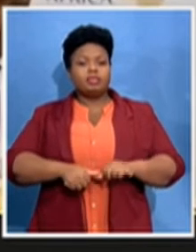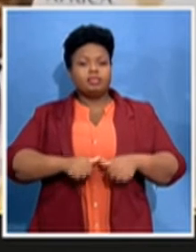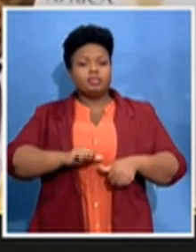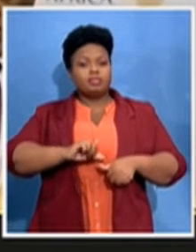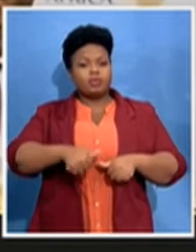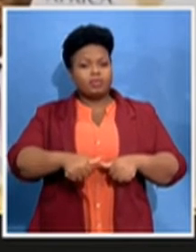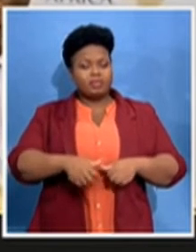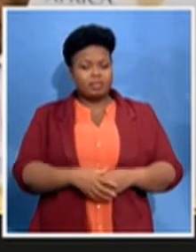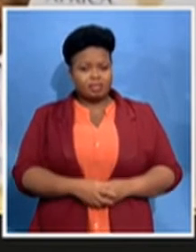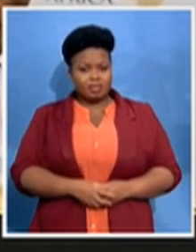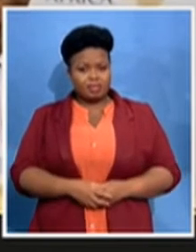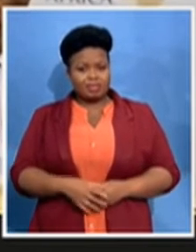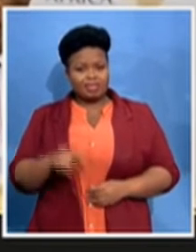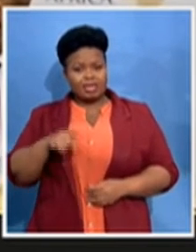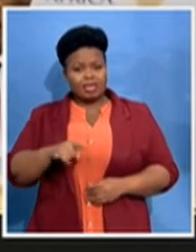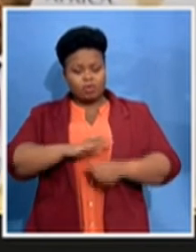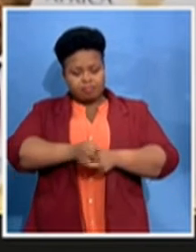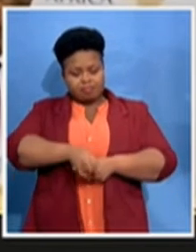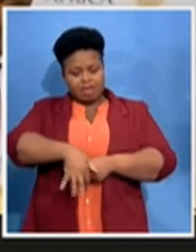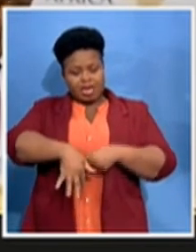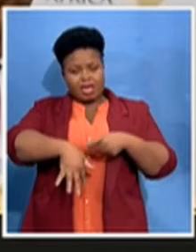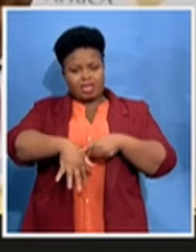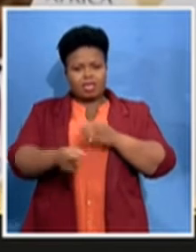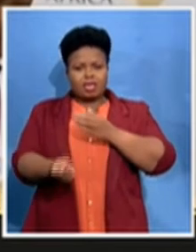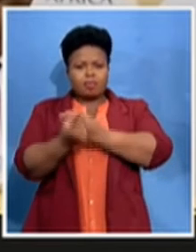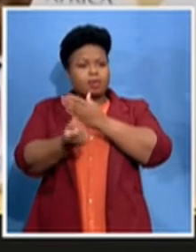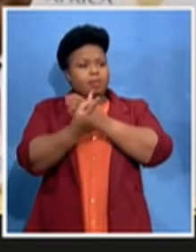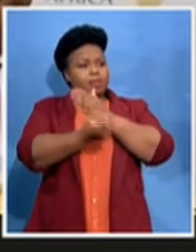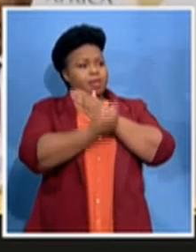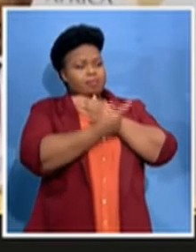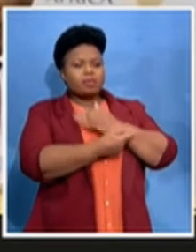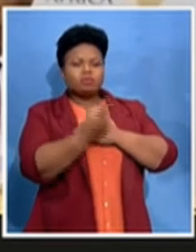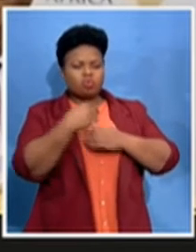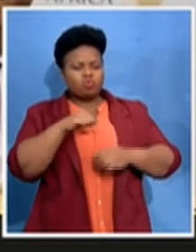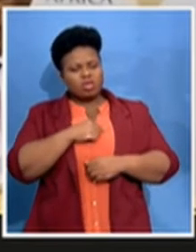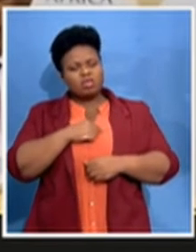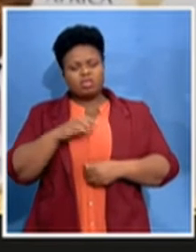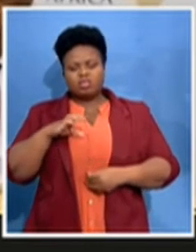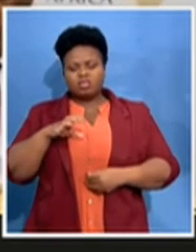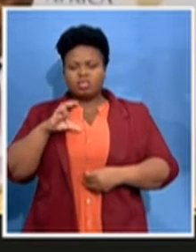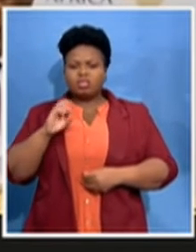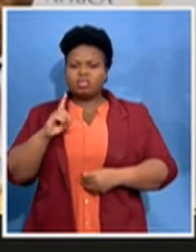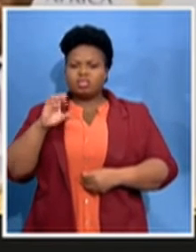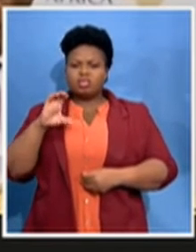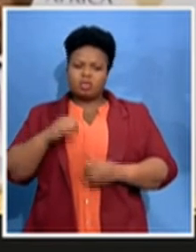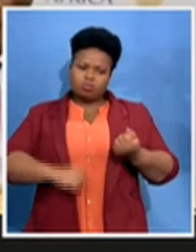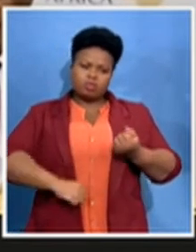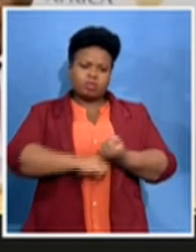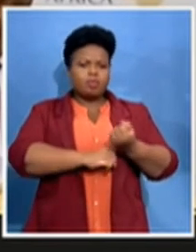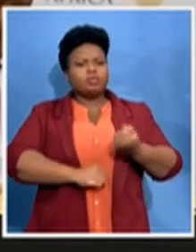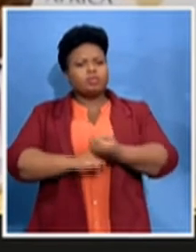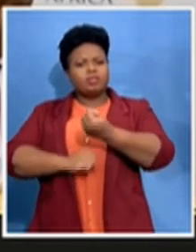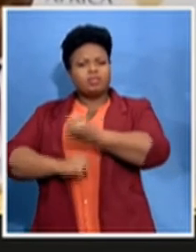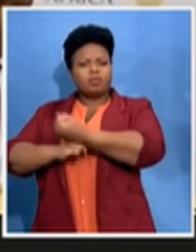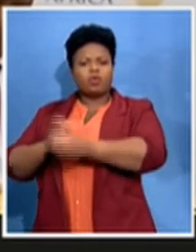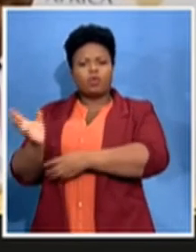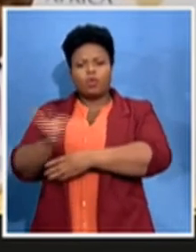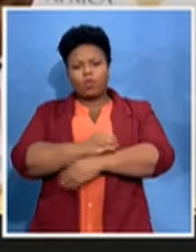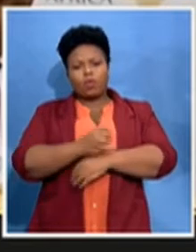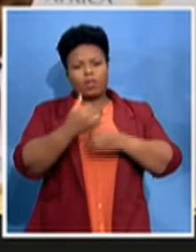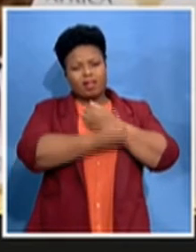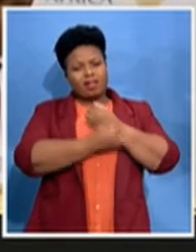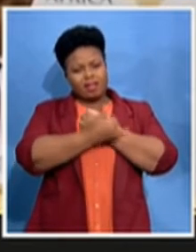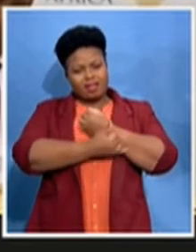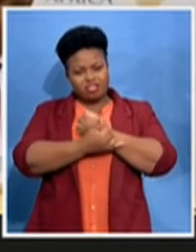to support countries to generate sequences across all member states. And as of today, 7,000